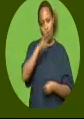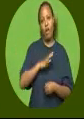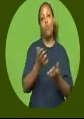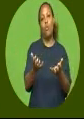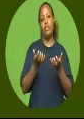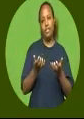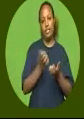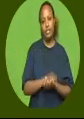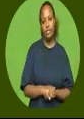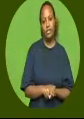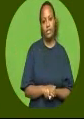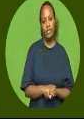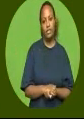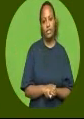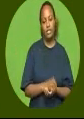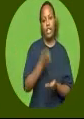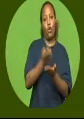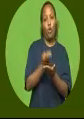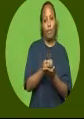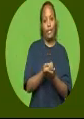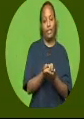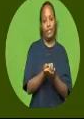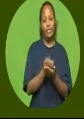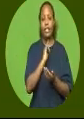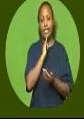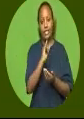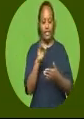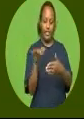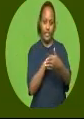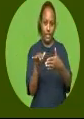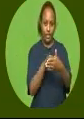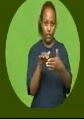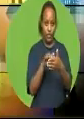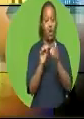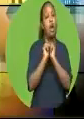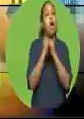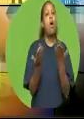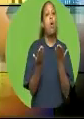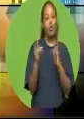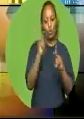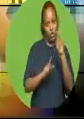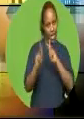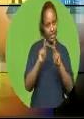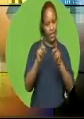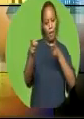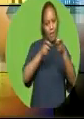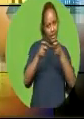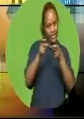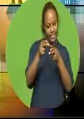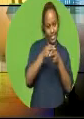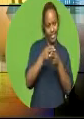Economics is a study of how society manages scarce resources.